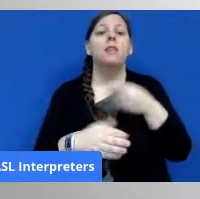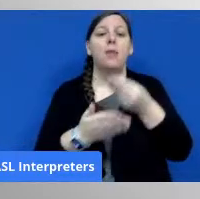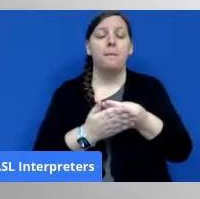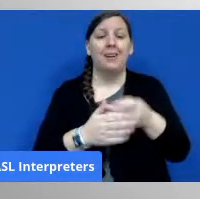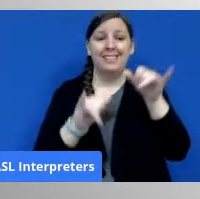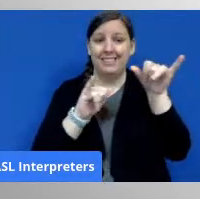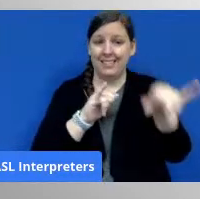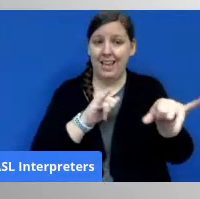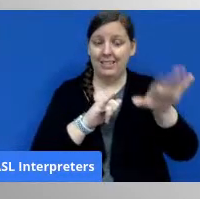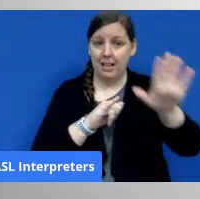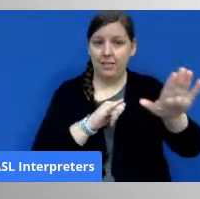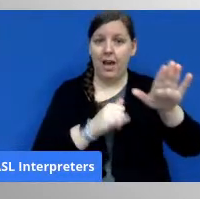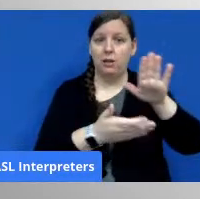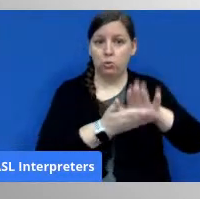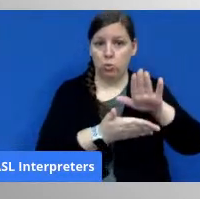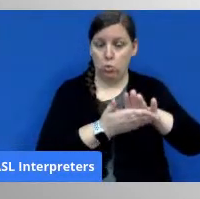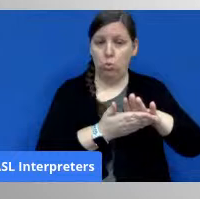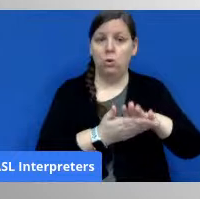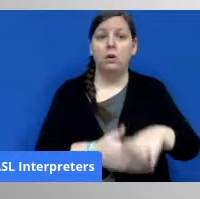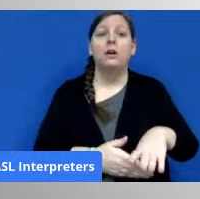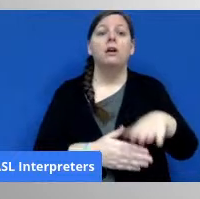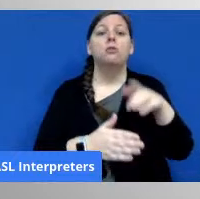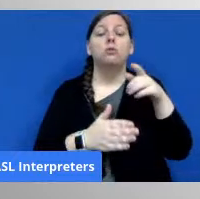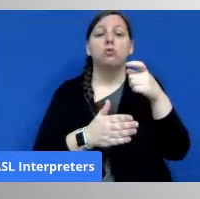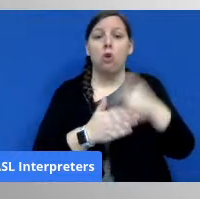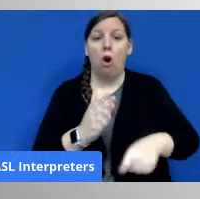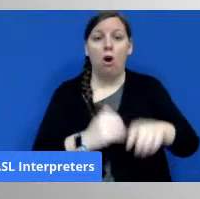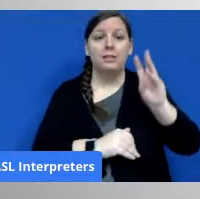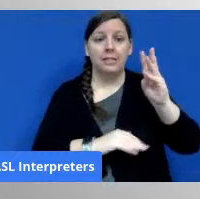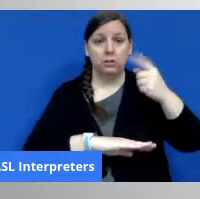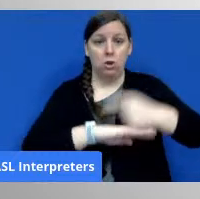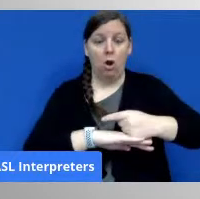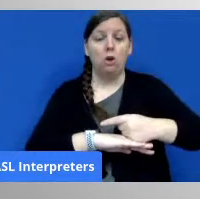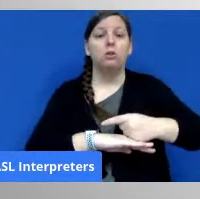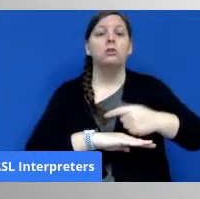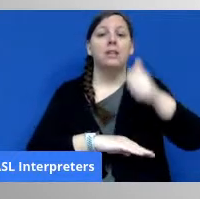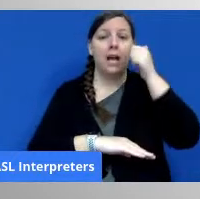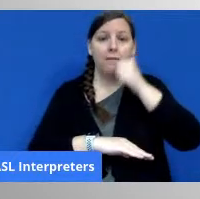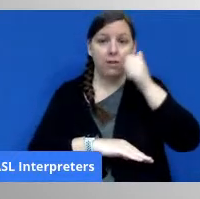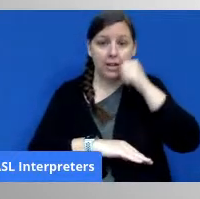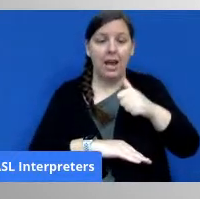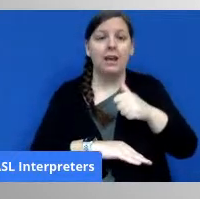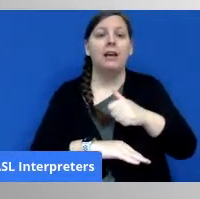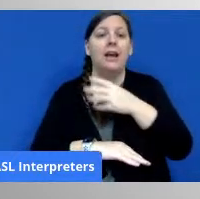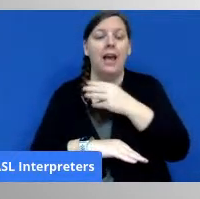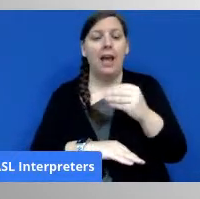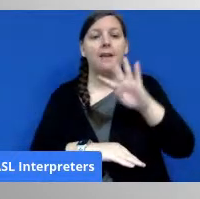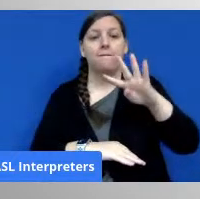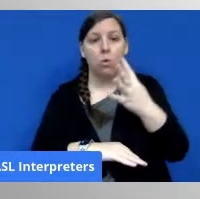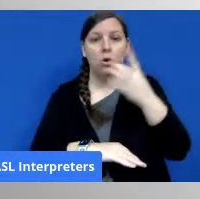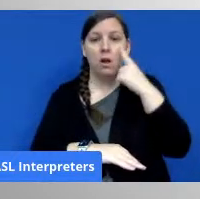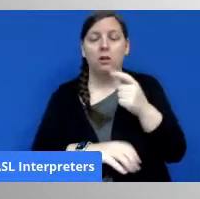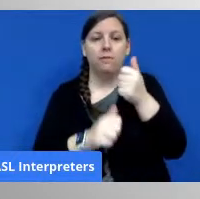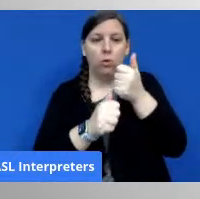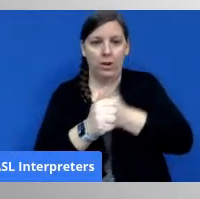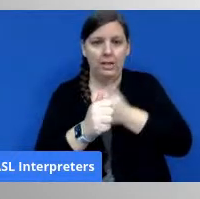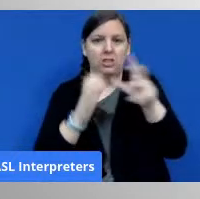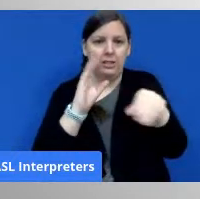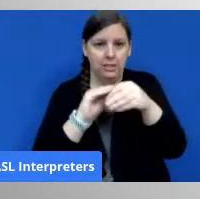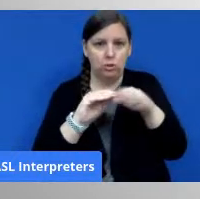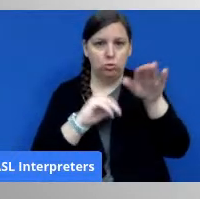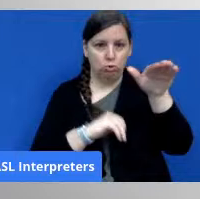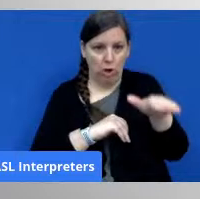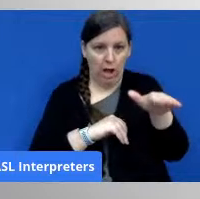child attends. The fee is $6 per day and $4 for each additional child. There's a